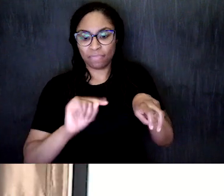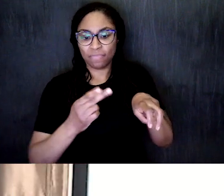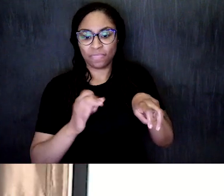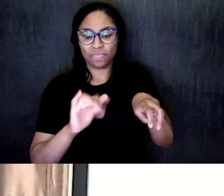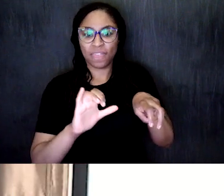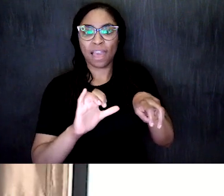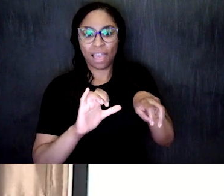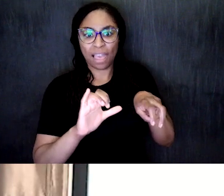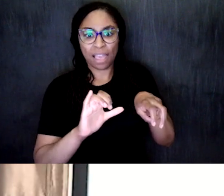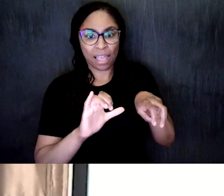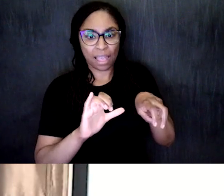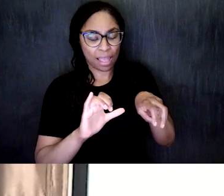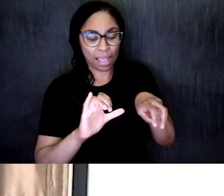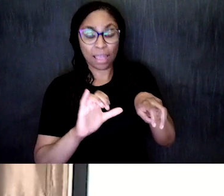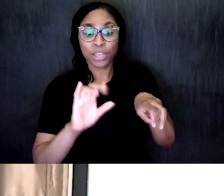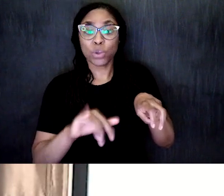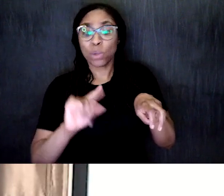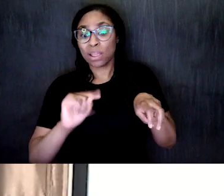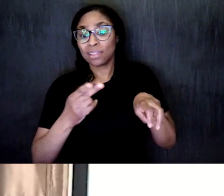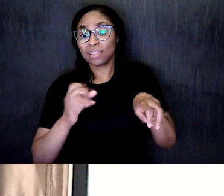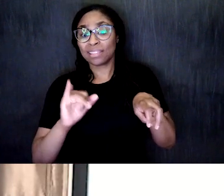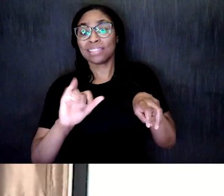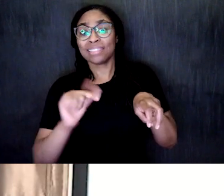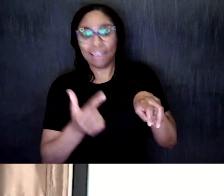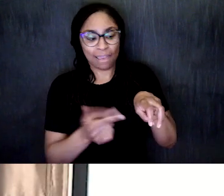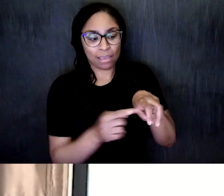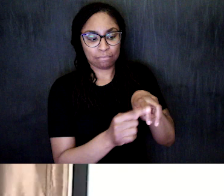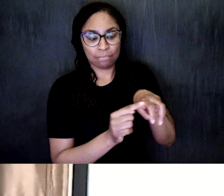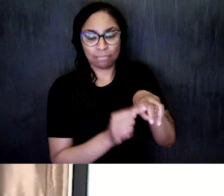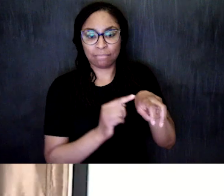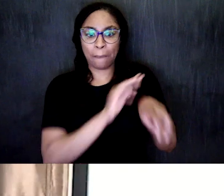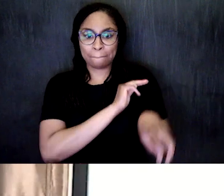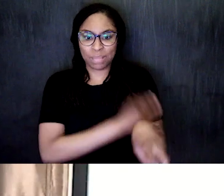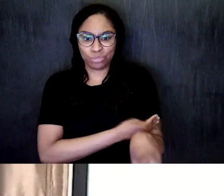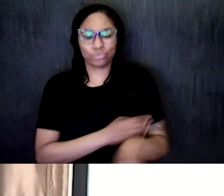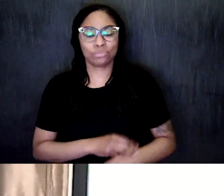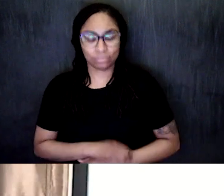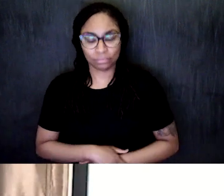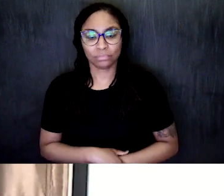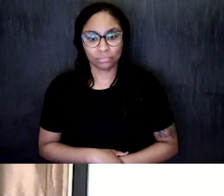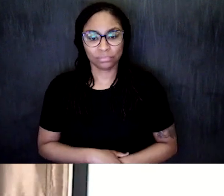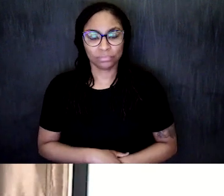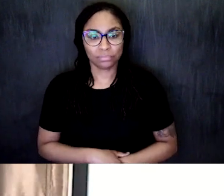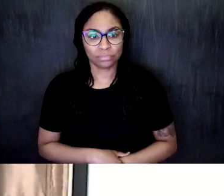Mountain pose. Find a focal point. Keep breathing.